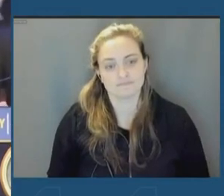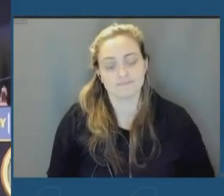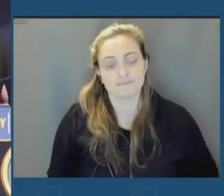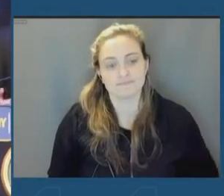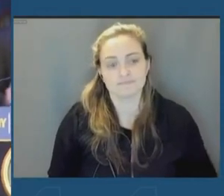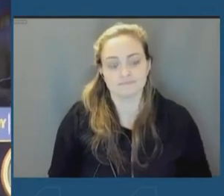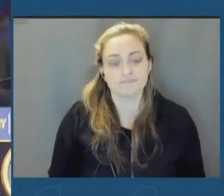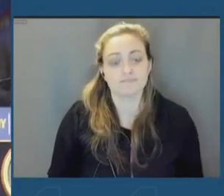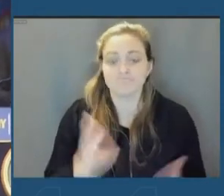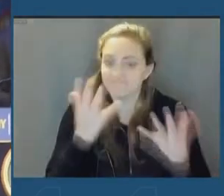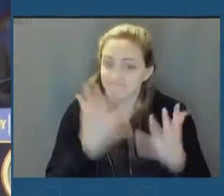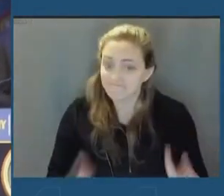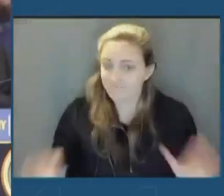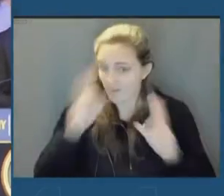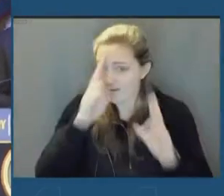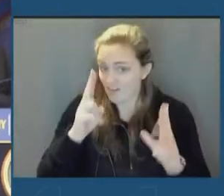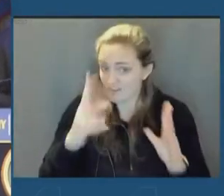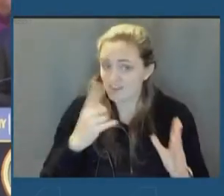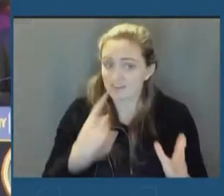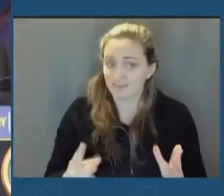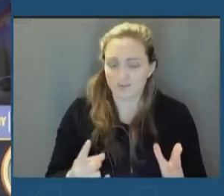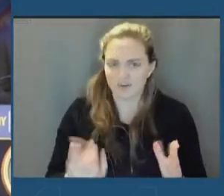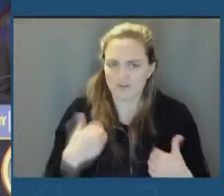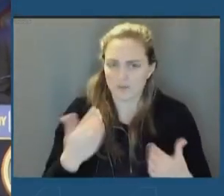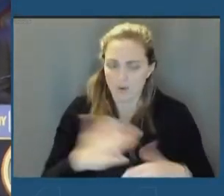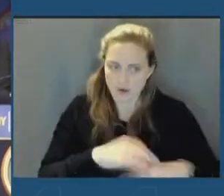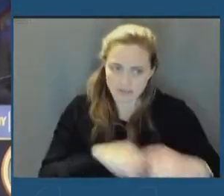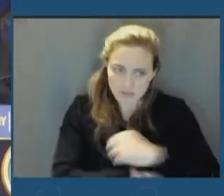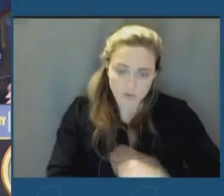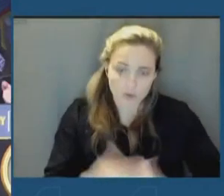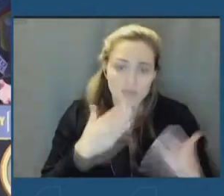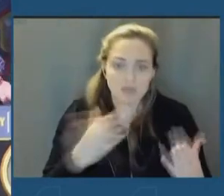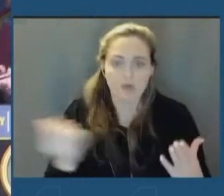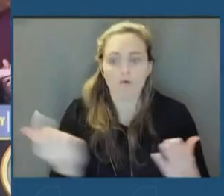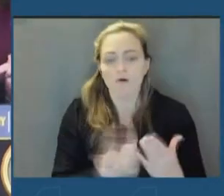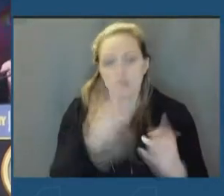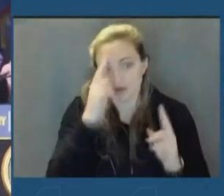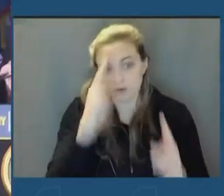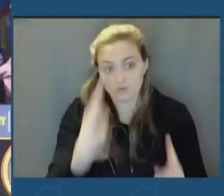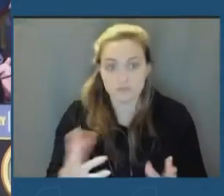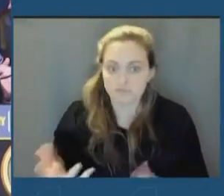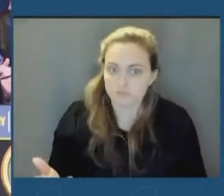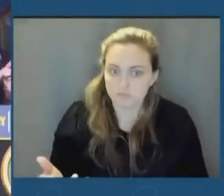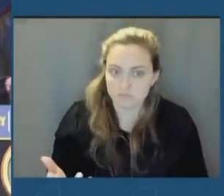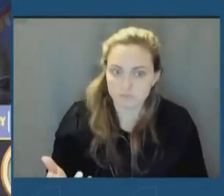That concludes our honorees for having them on stage. We're going to thank you, all the honorees.